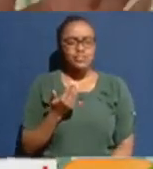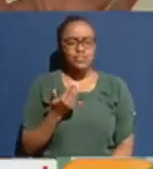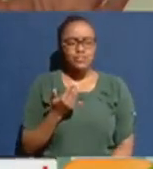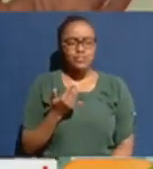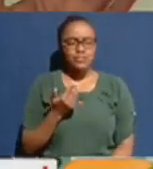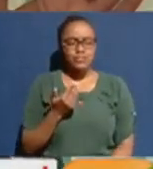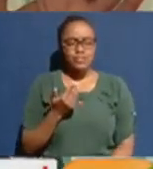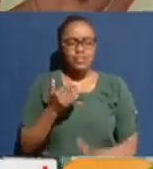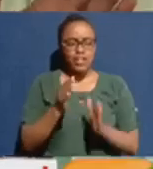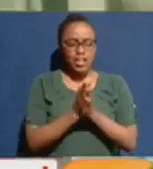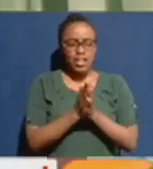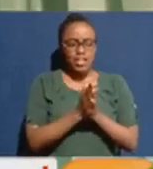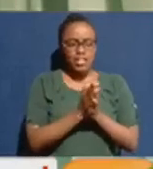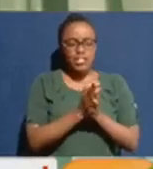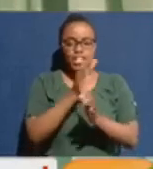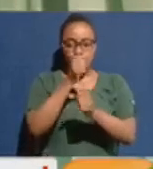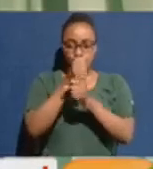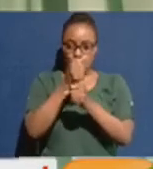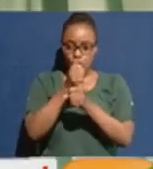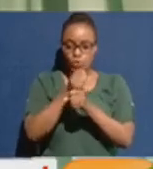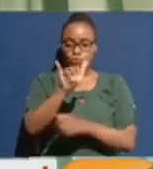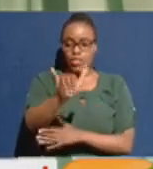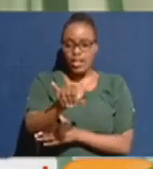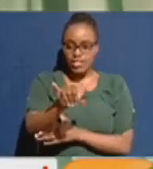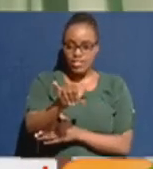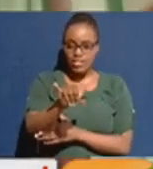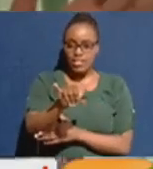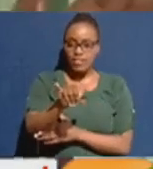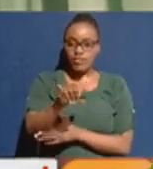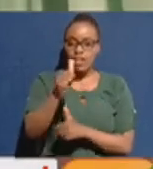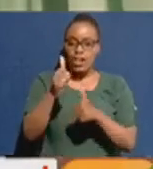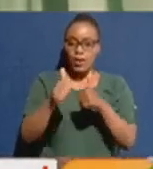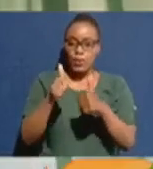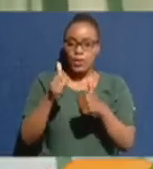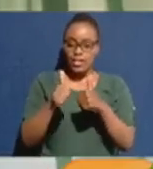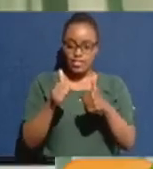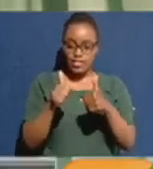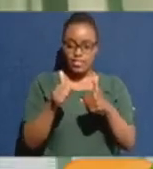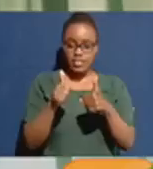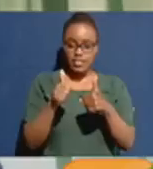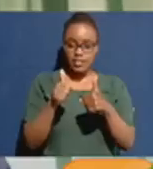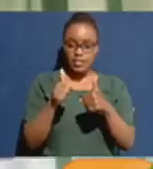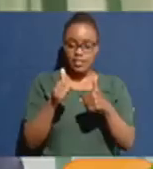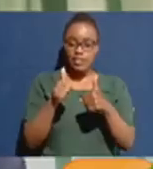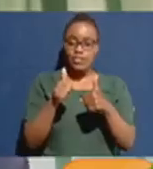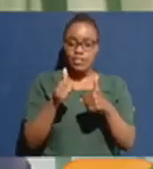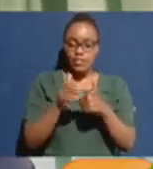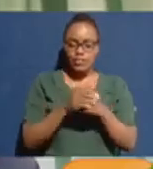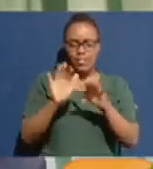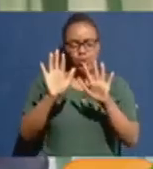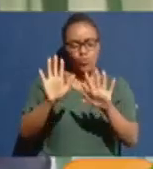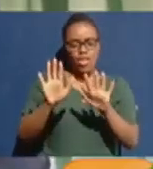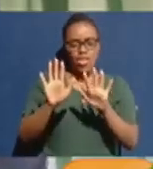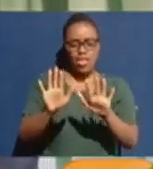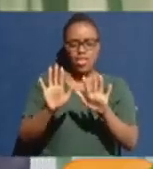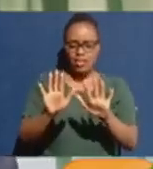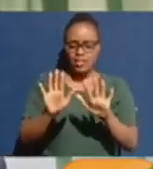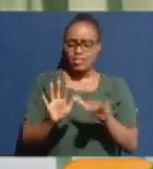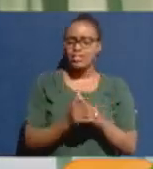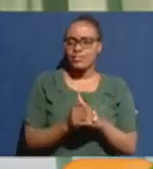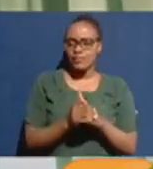Wale ambao tulishindana na wao, mimi nataka niwaambie watulize boli.